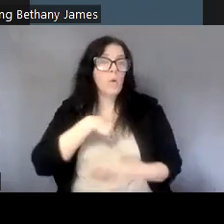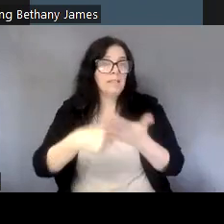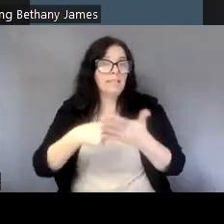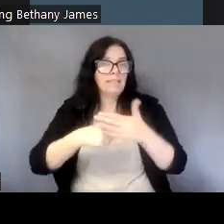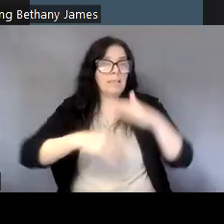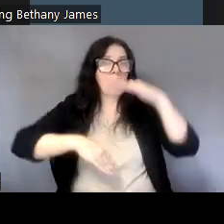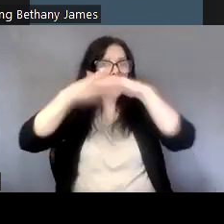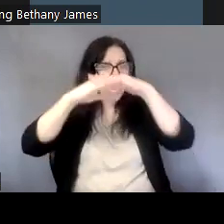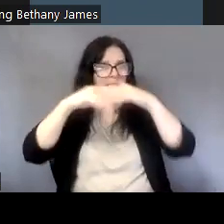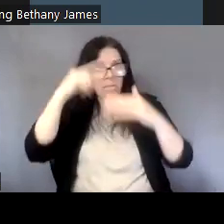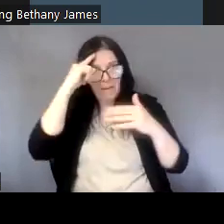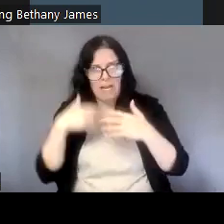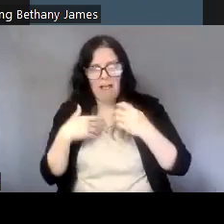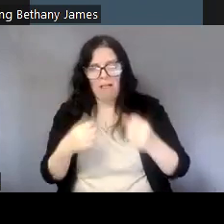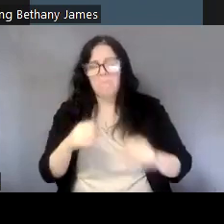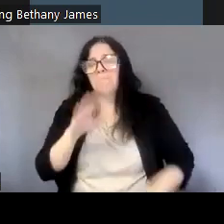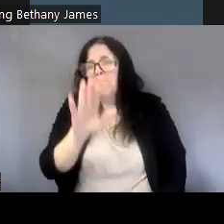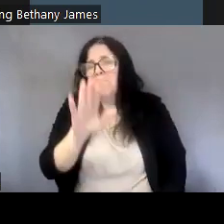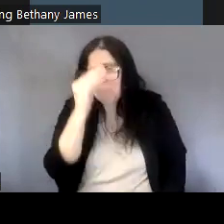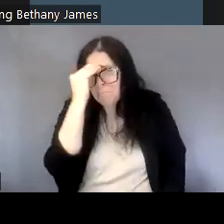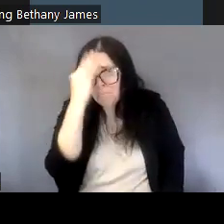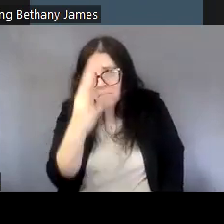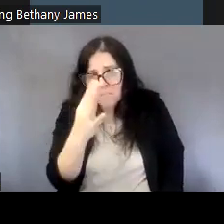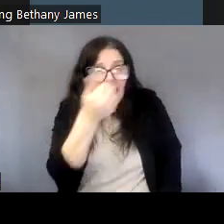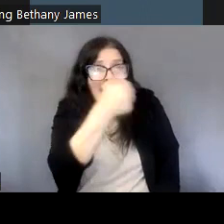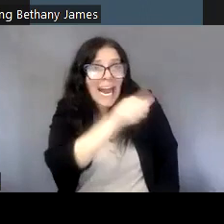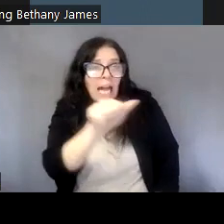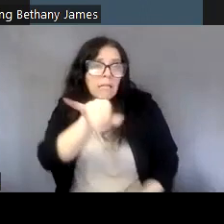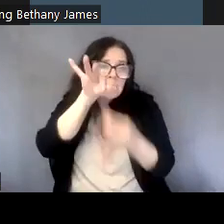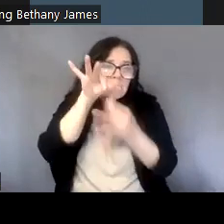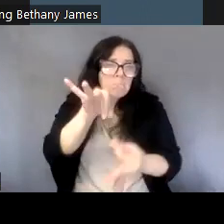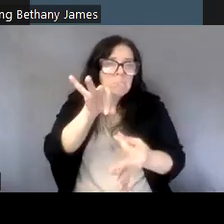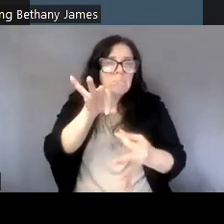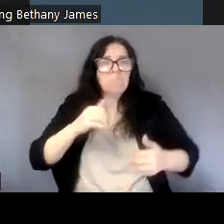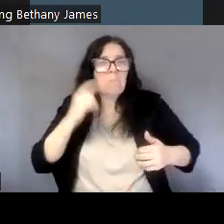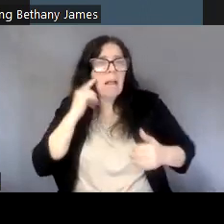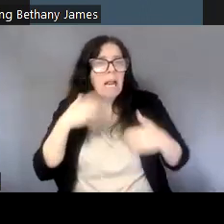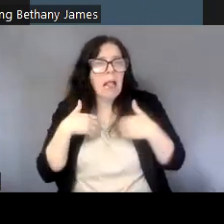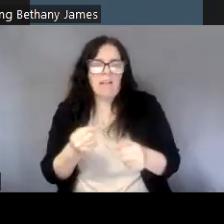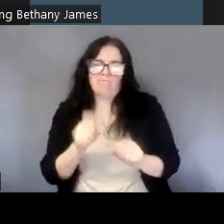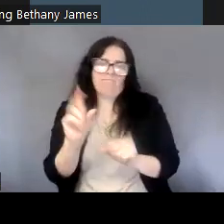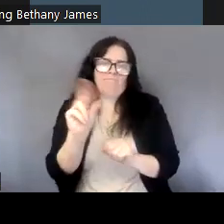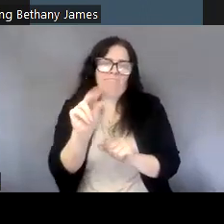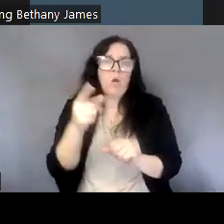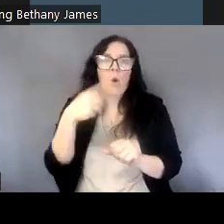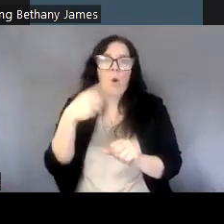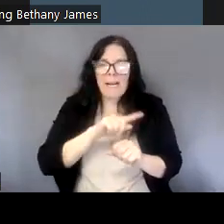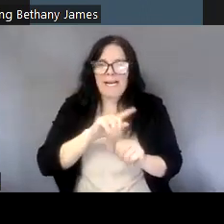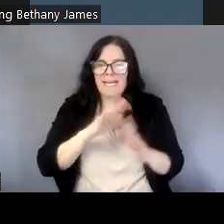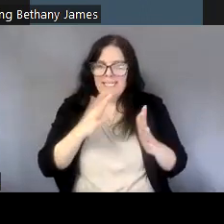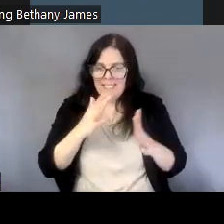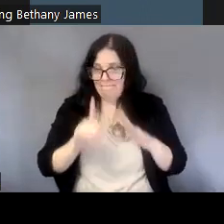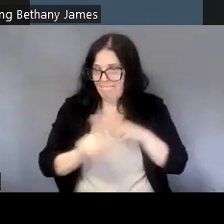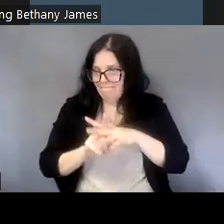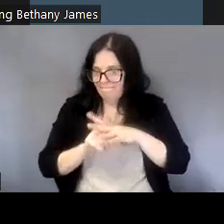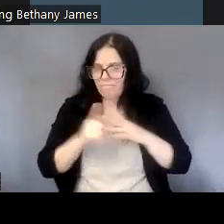look, I don't think that anyone really have maximum mental health. We try to function as best as we can within the